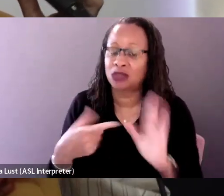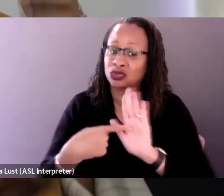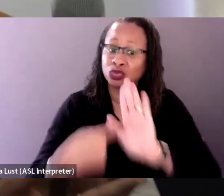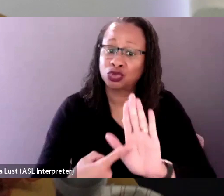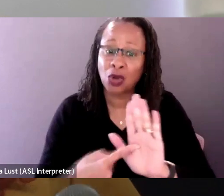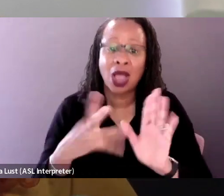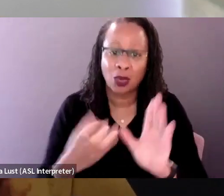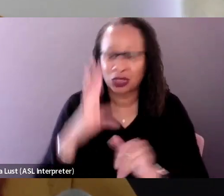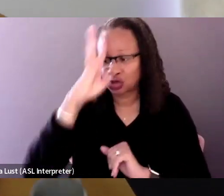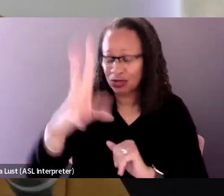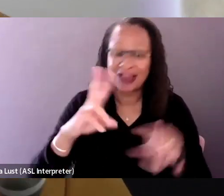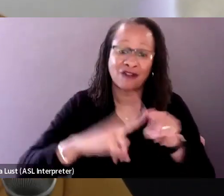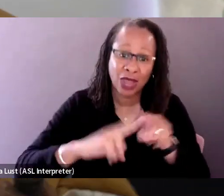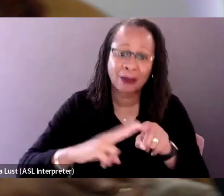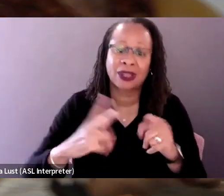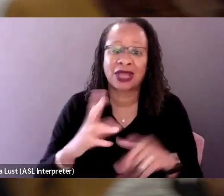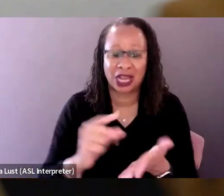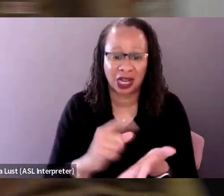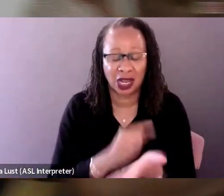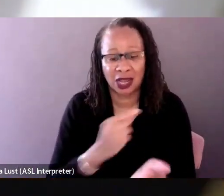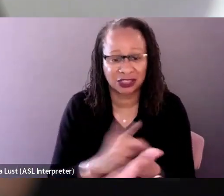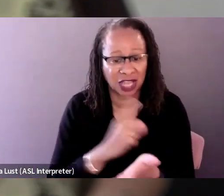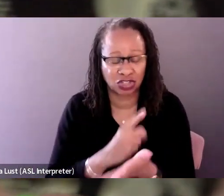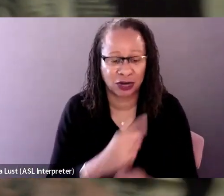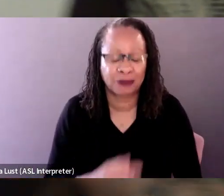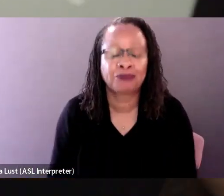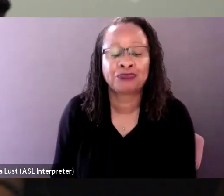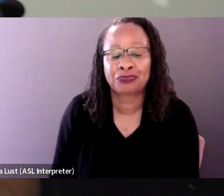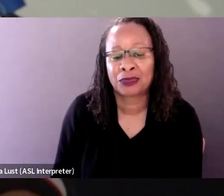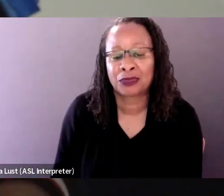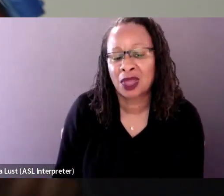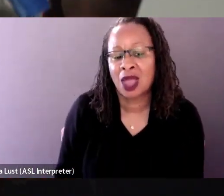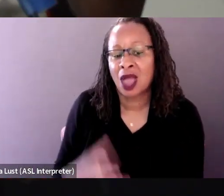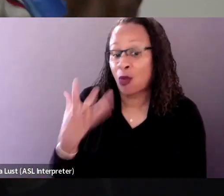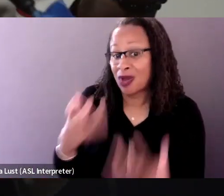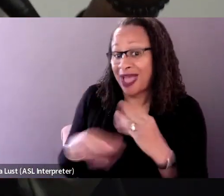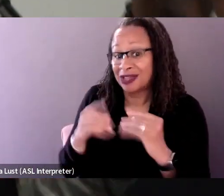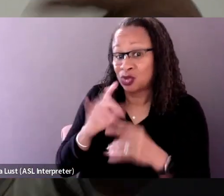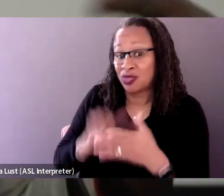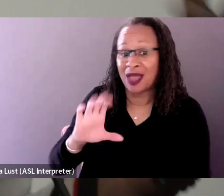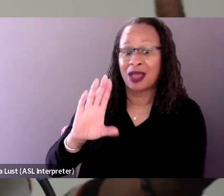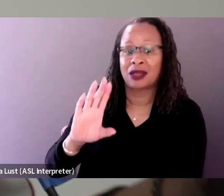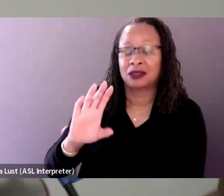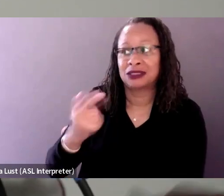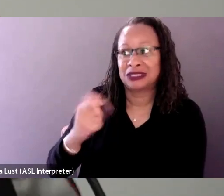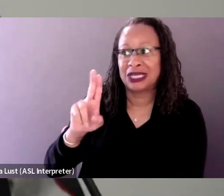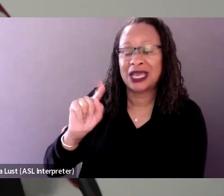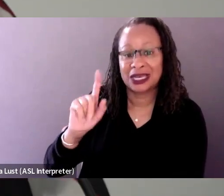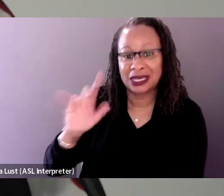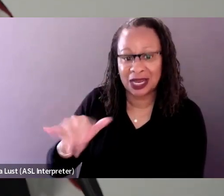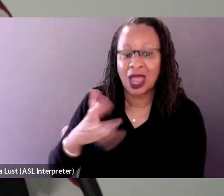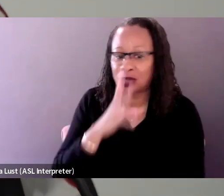templates. Can I add to that, because I want to talk about like the environment and the time that we were pitching